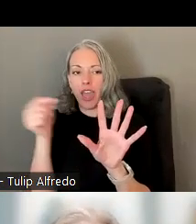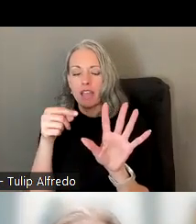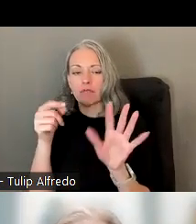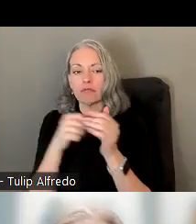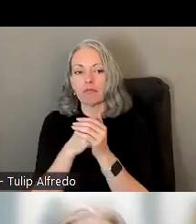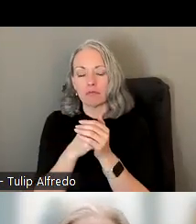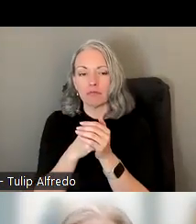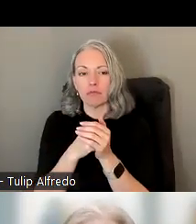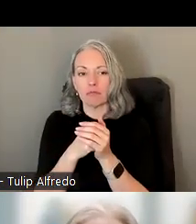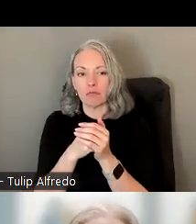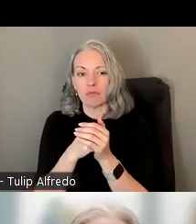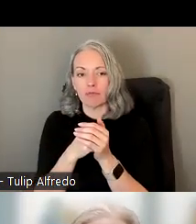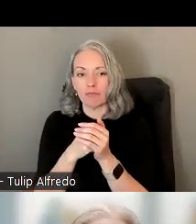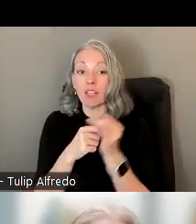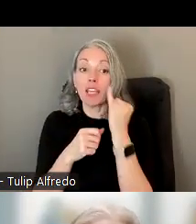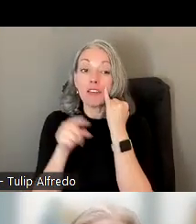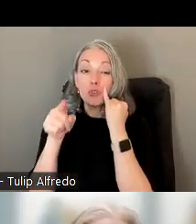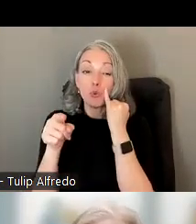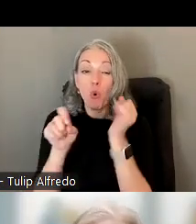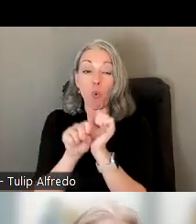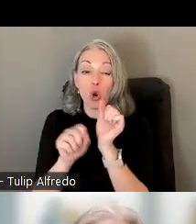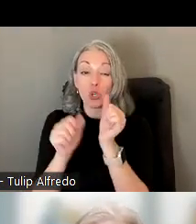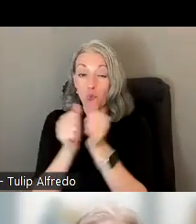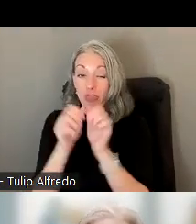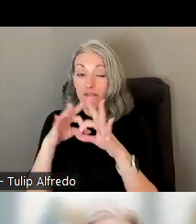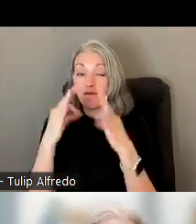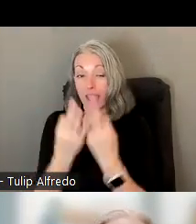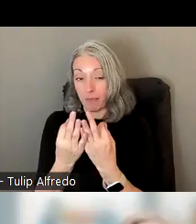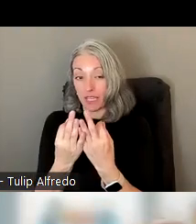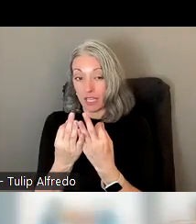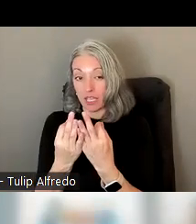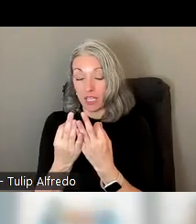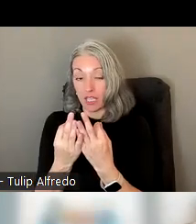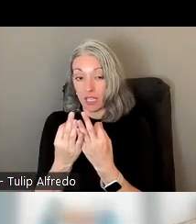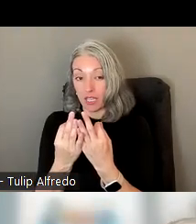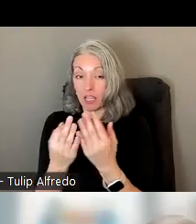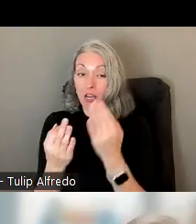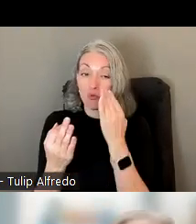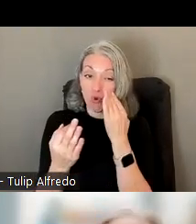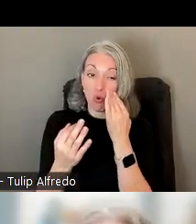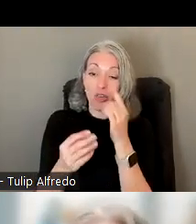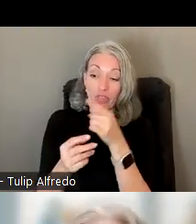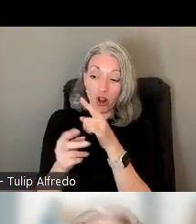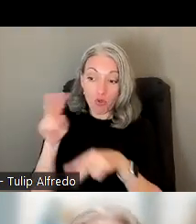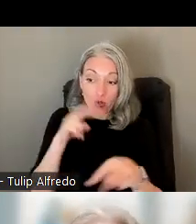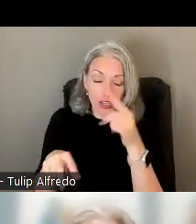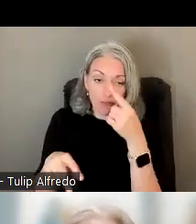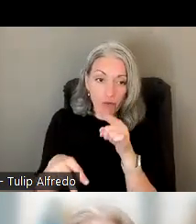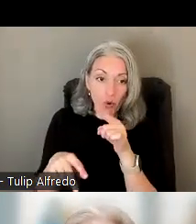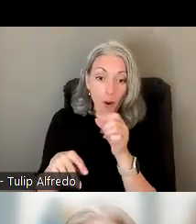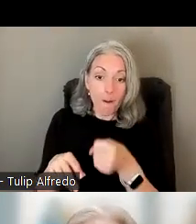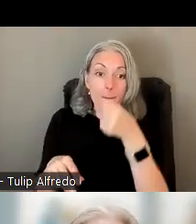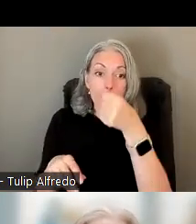is, so if you have ever worked with a family or families who are families who are looking for placement for their loved one